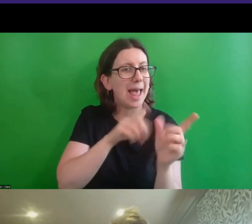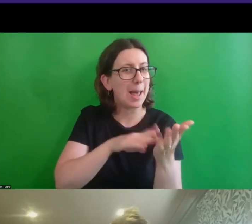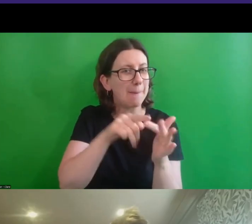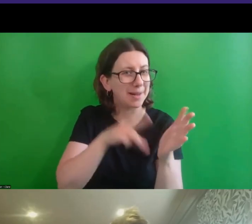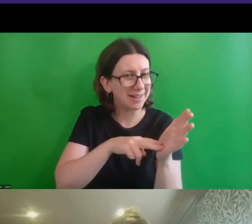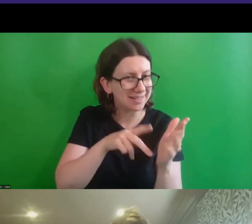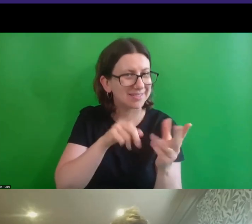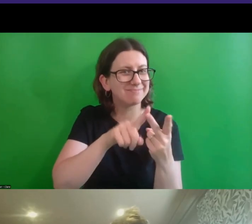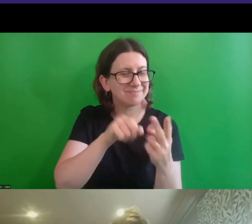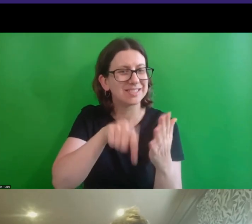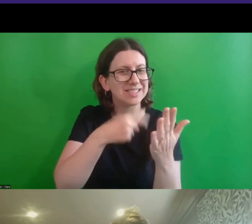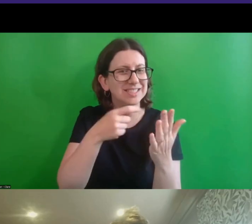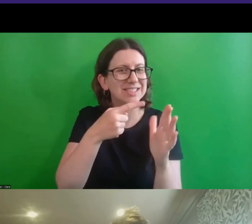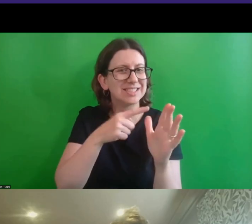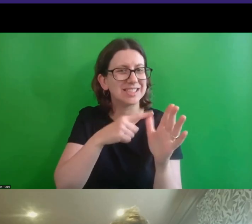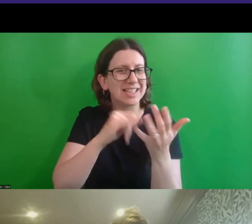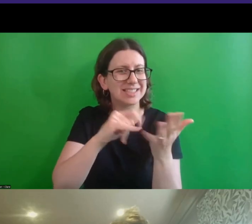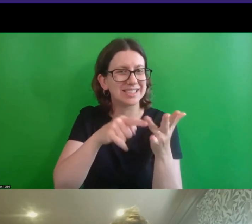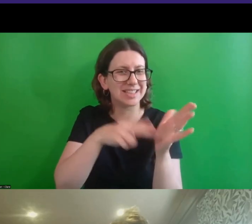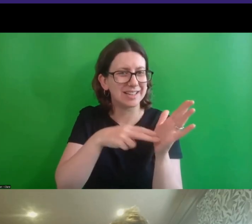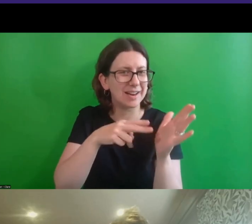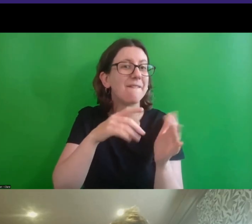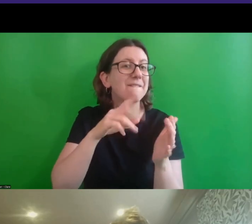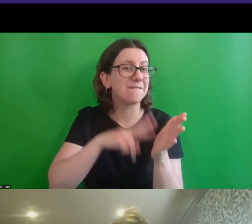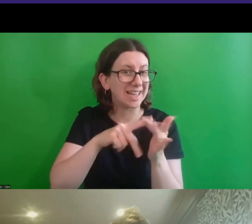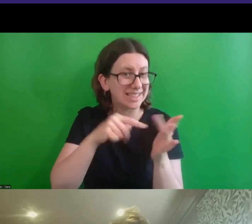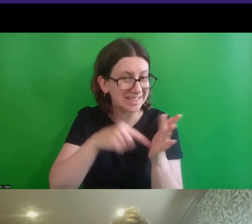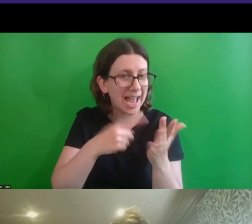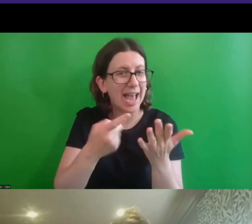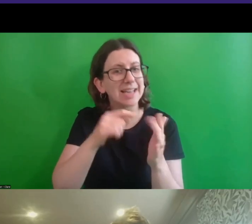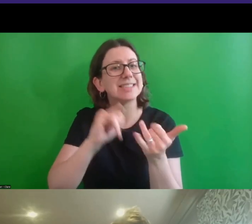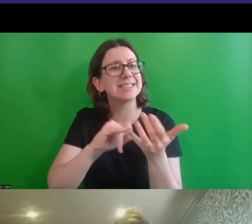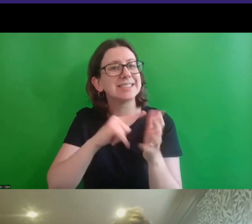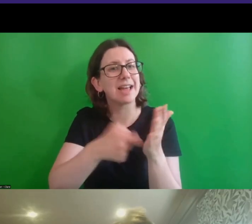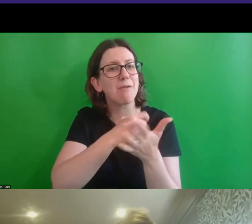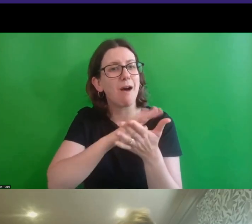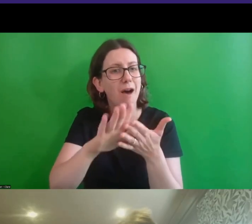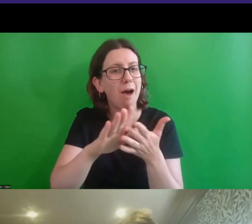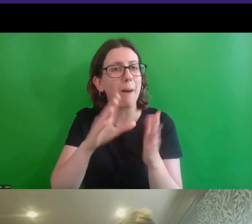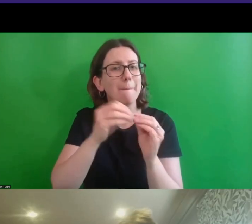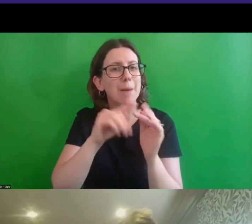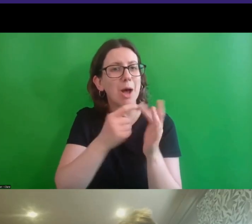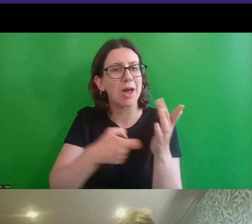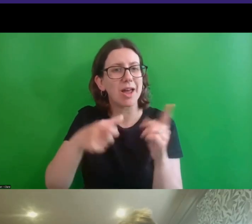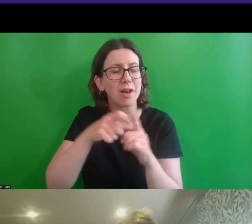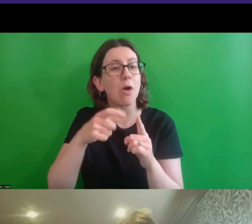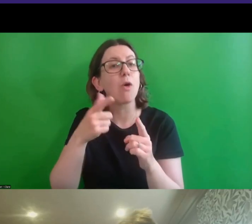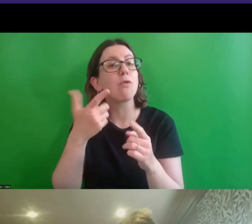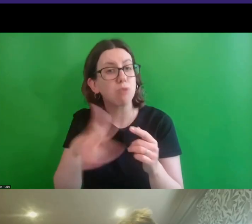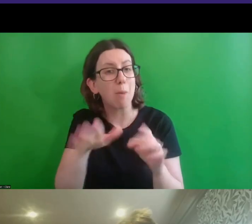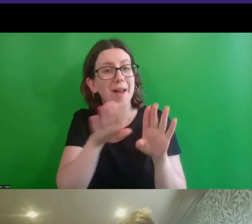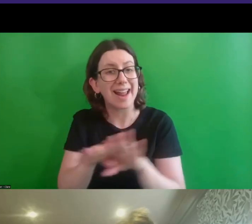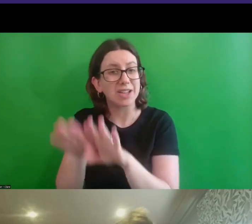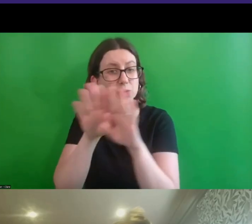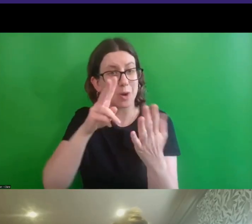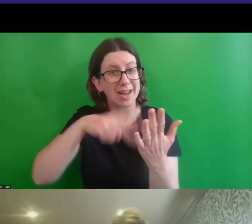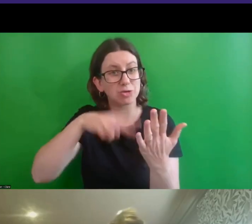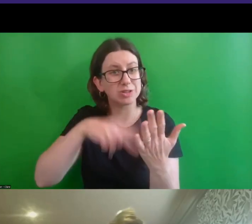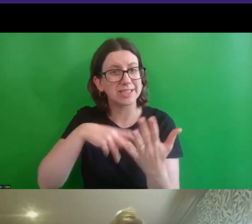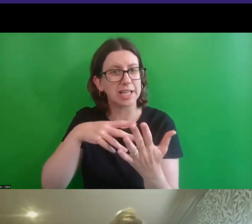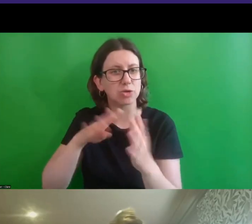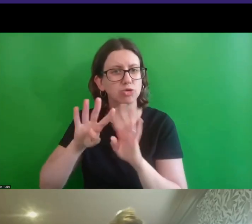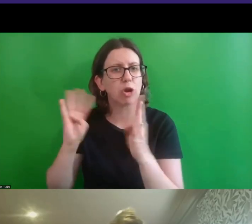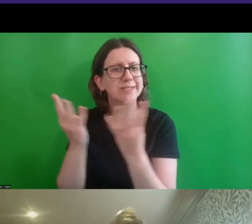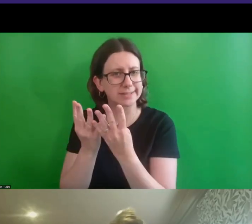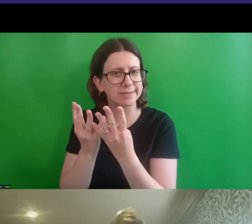Jason Vitt, and Sarah Bird from the National Literacy Trust, and they'll introduce themselves. We're